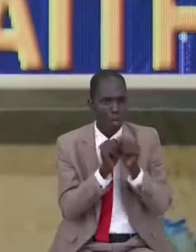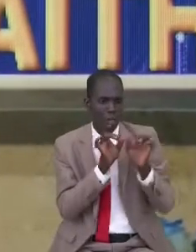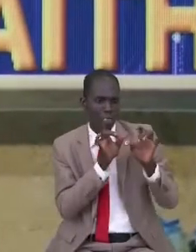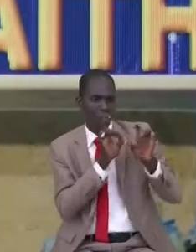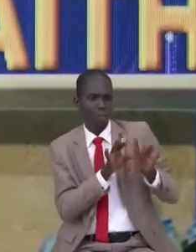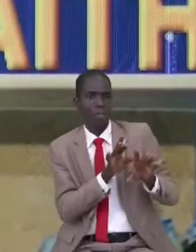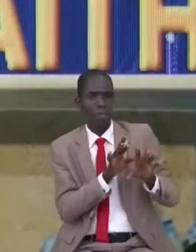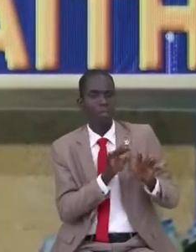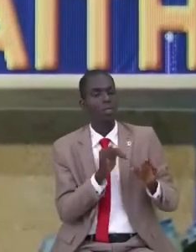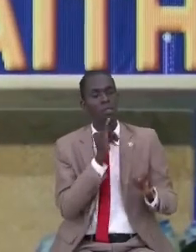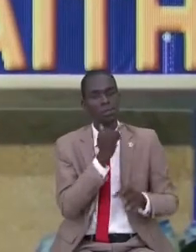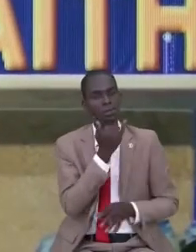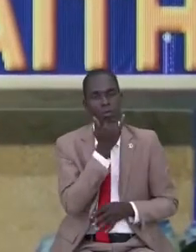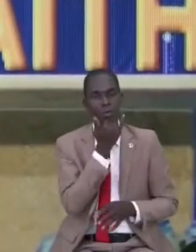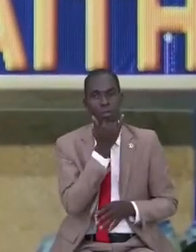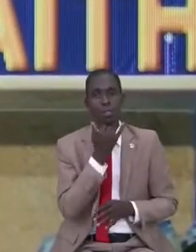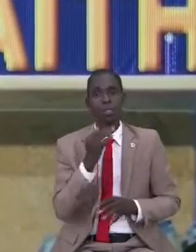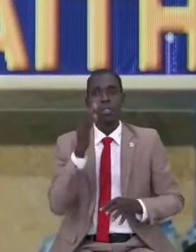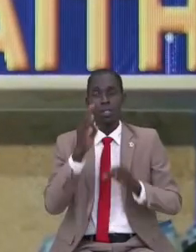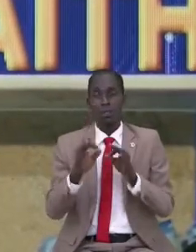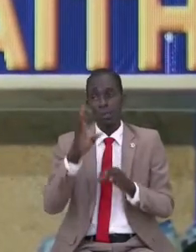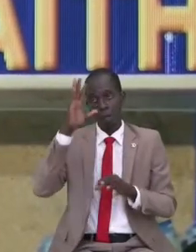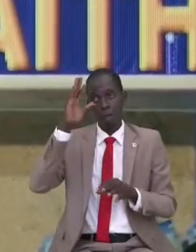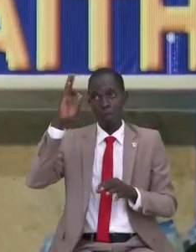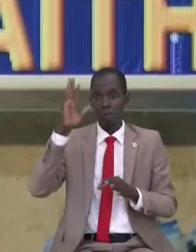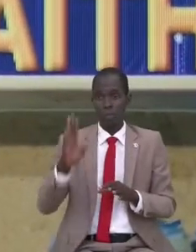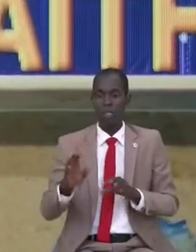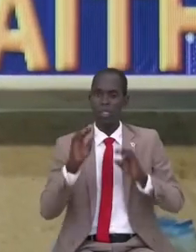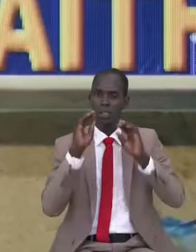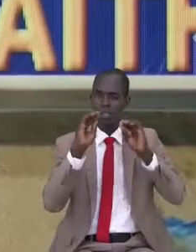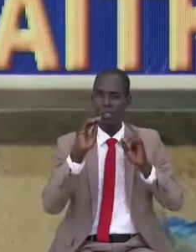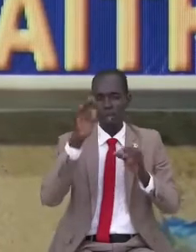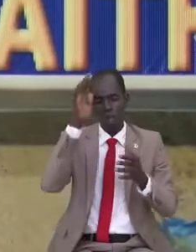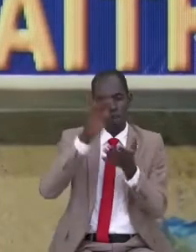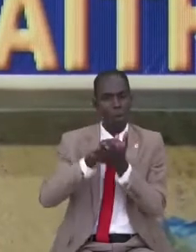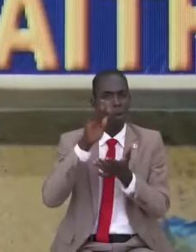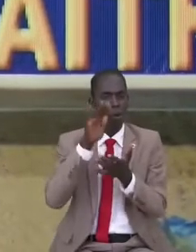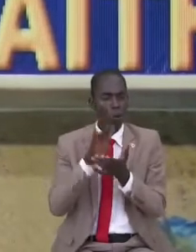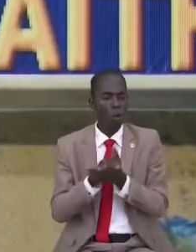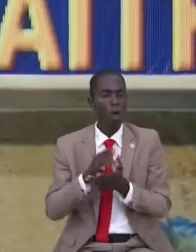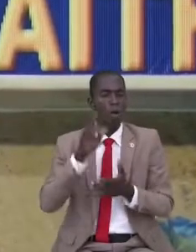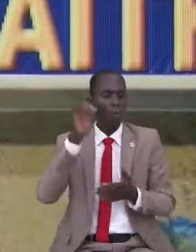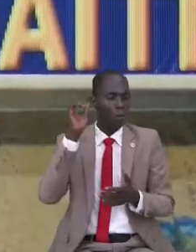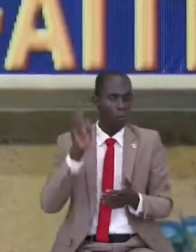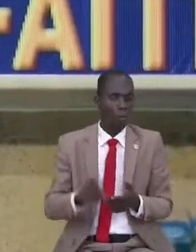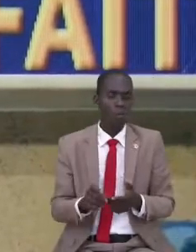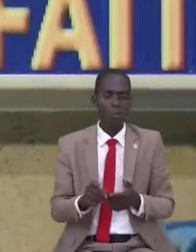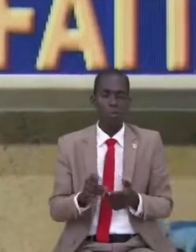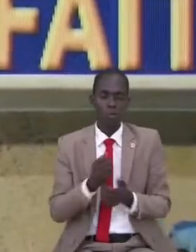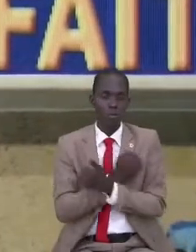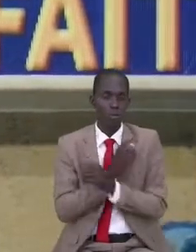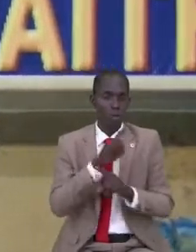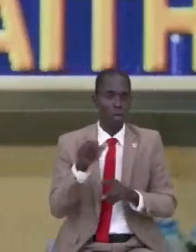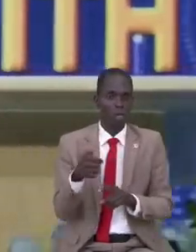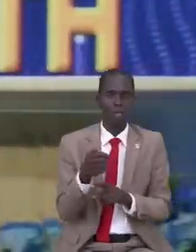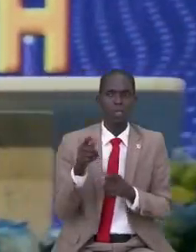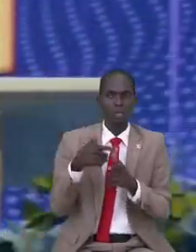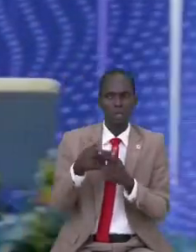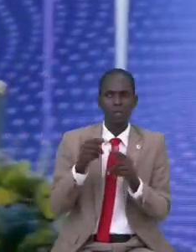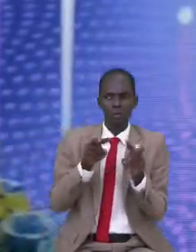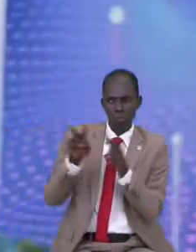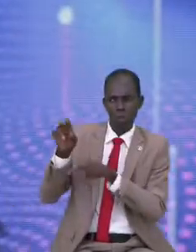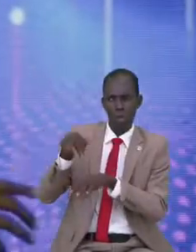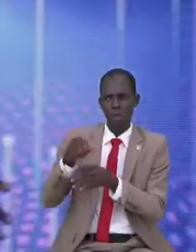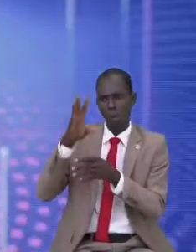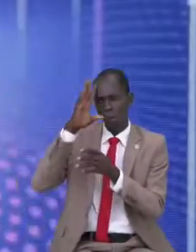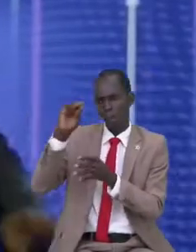woman, husband and wife, should love each other, be a witness. Look at his family. If he's teaching